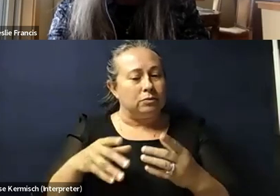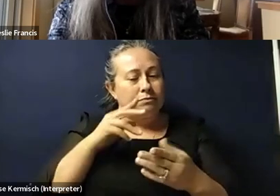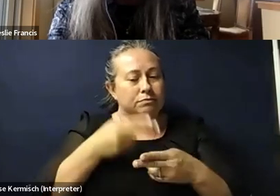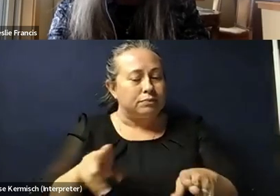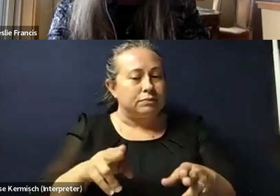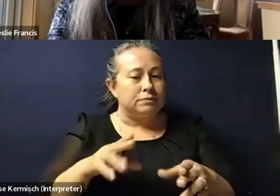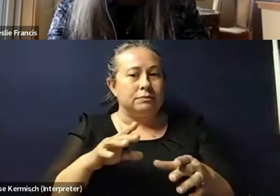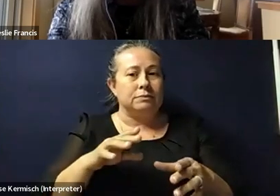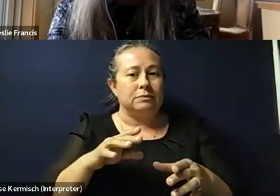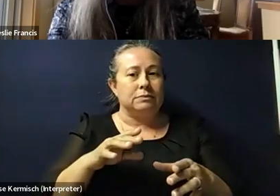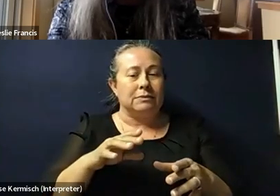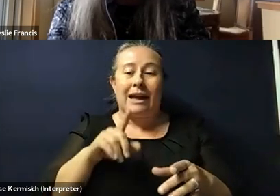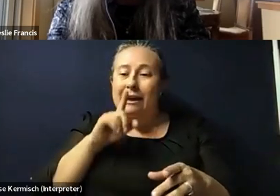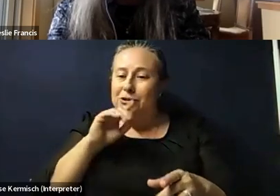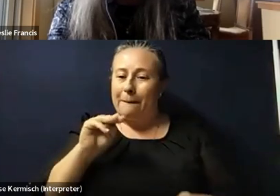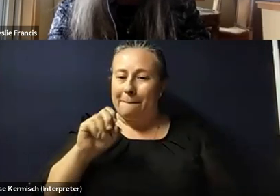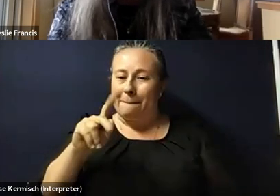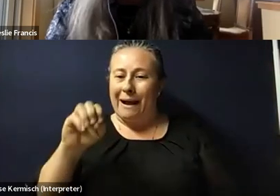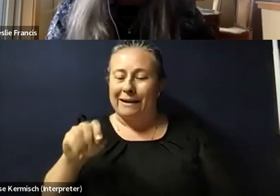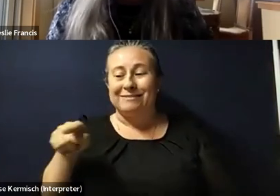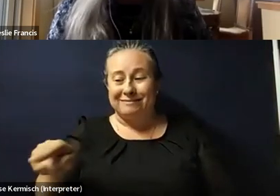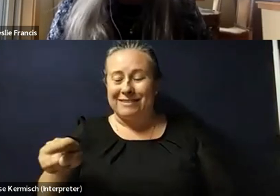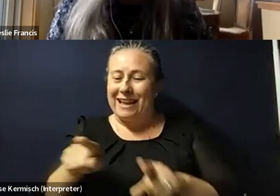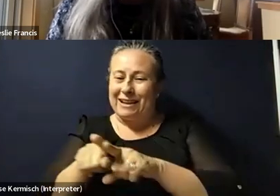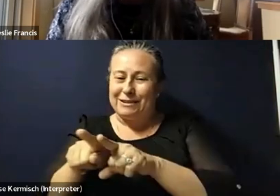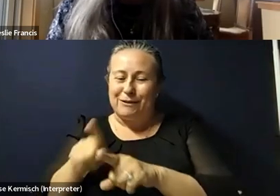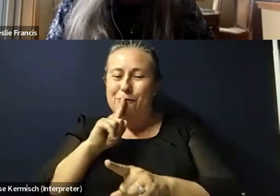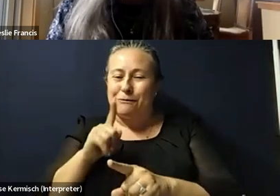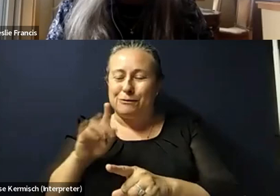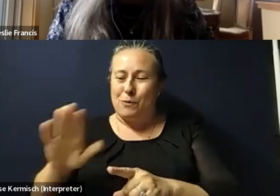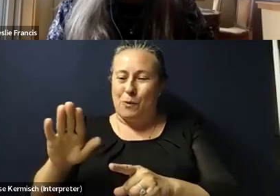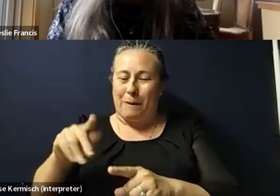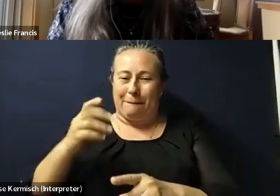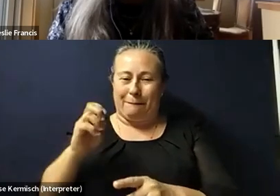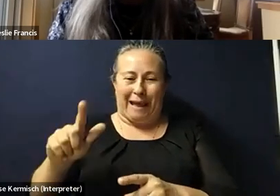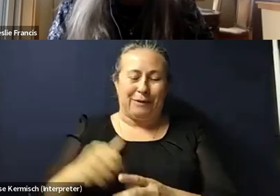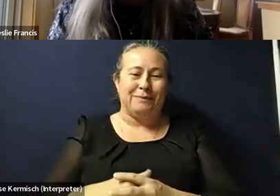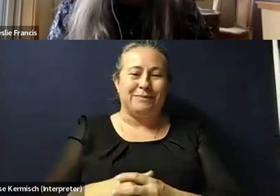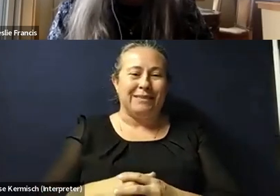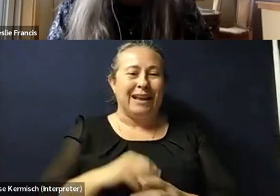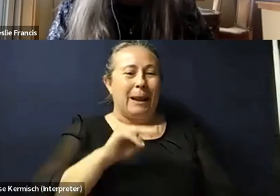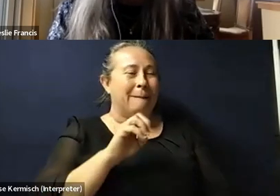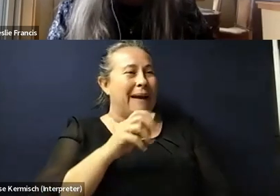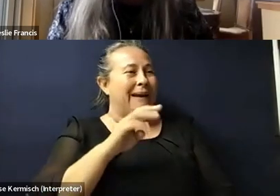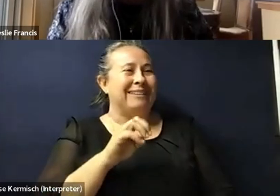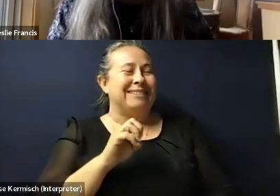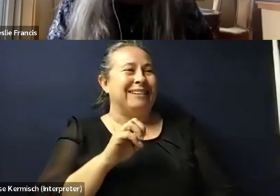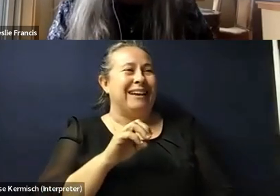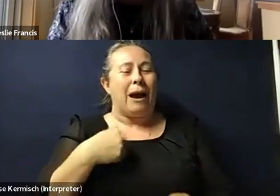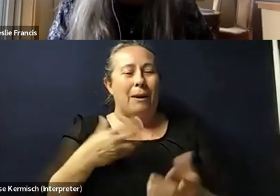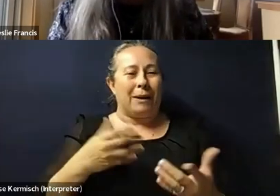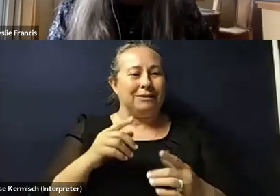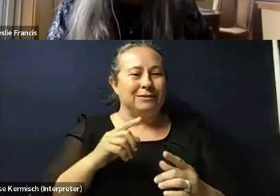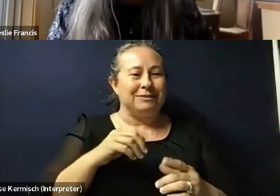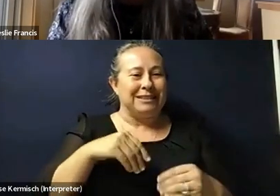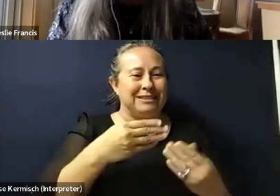go to, actually, Mike, this is also your panel. I'm taking over a little bit, but that's okay, go Chris. Go to Jim Tabery. You